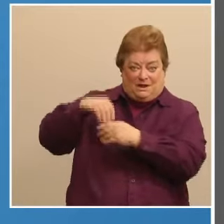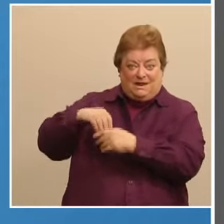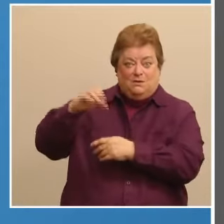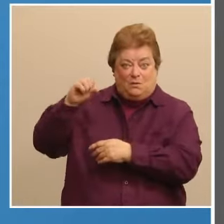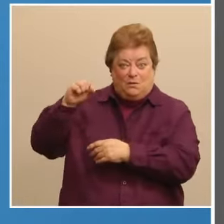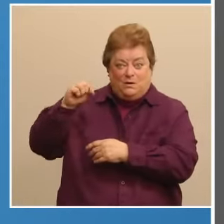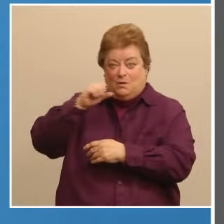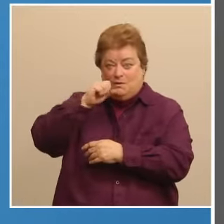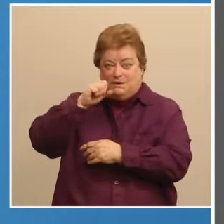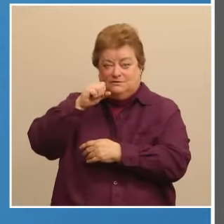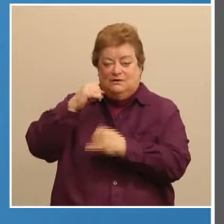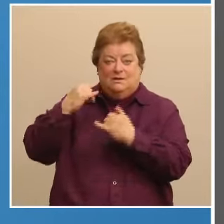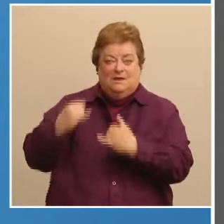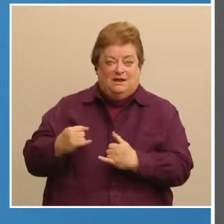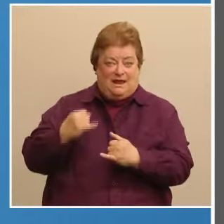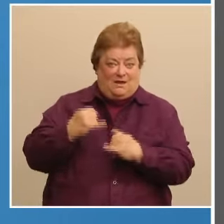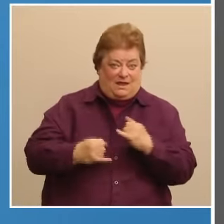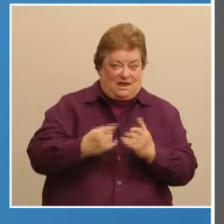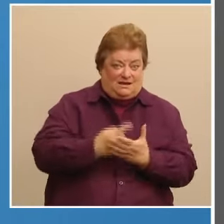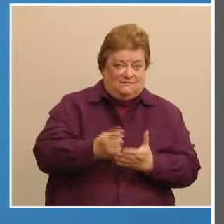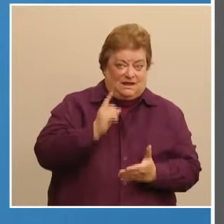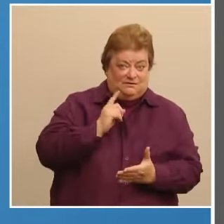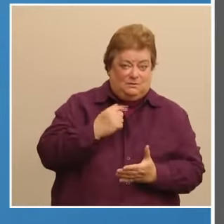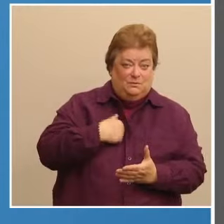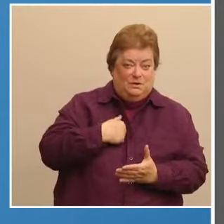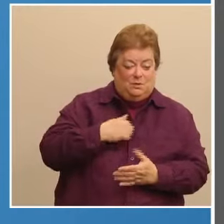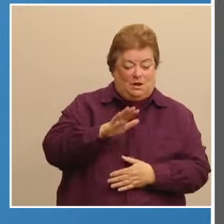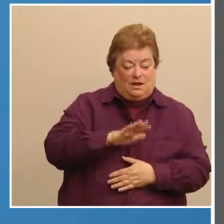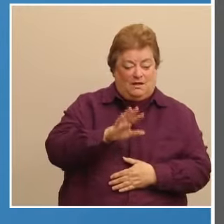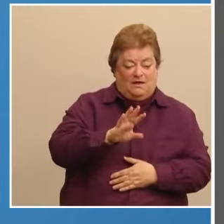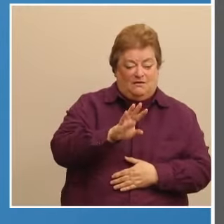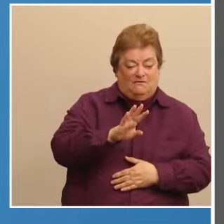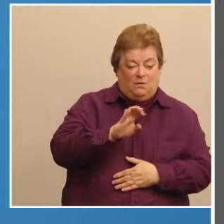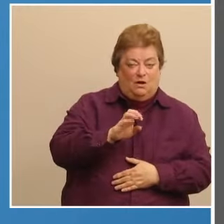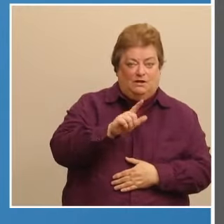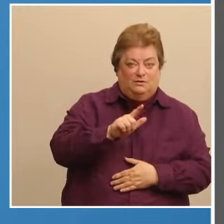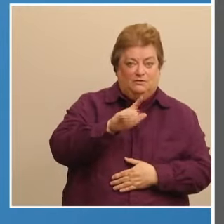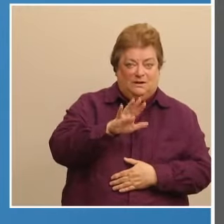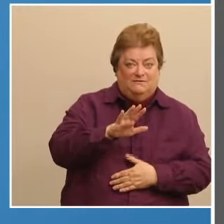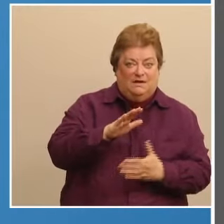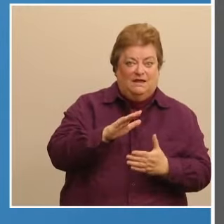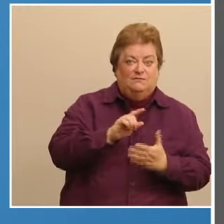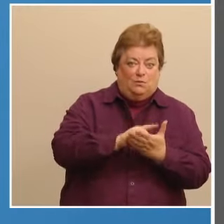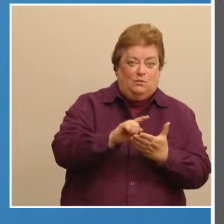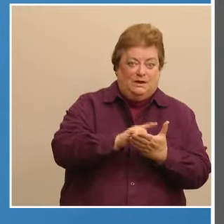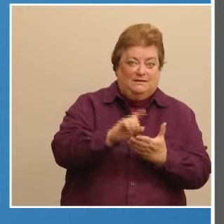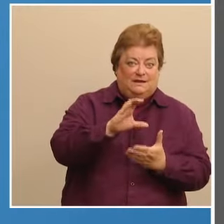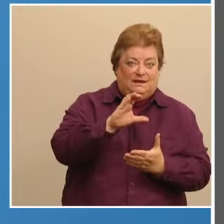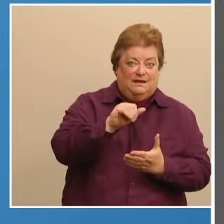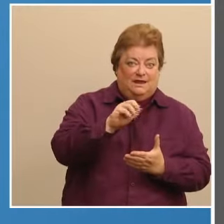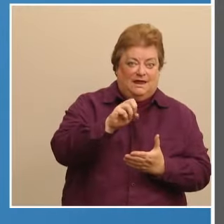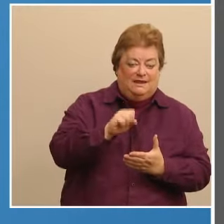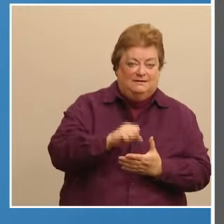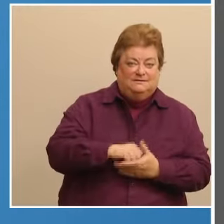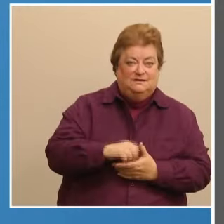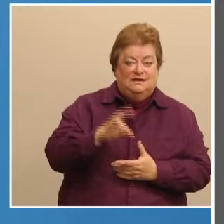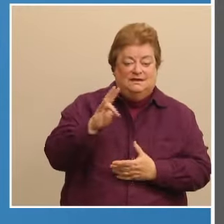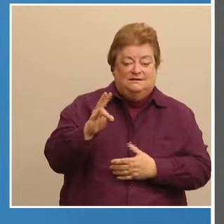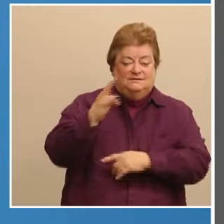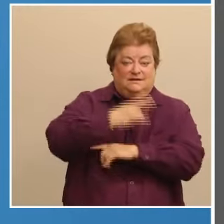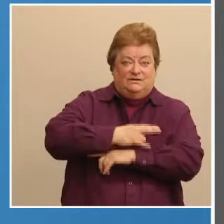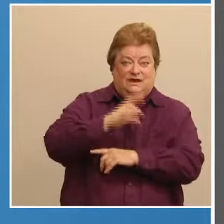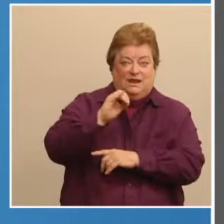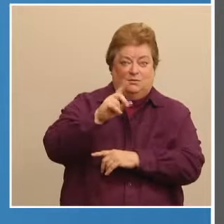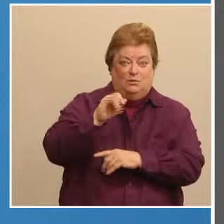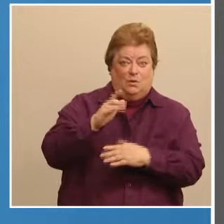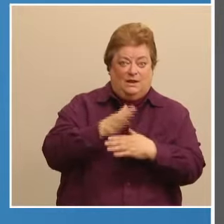orange. At the end of last week, we were at about 425 weekly cases. The 7-day rolling